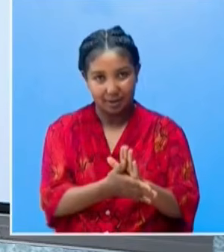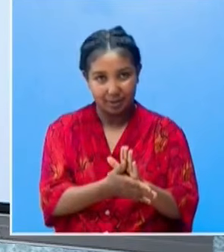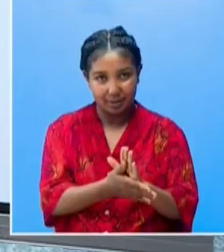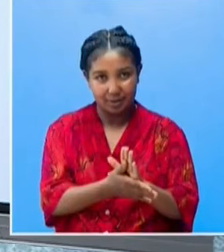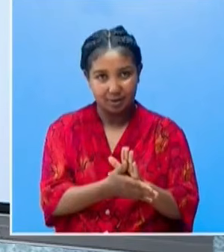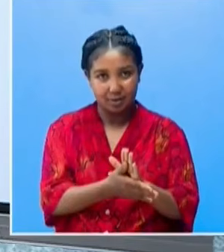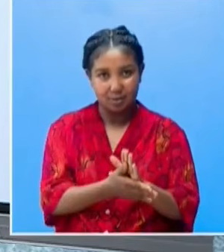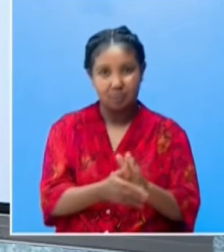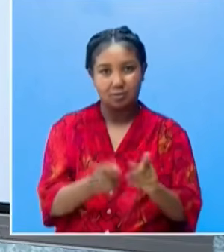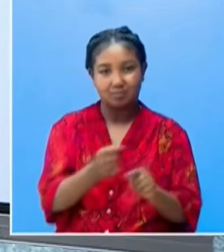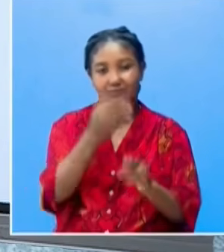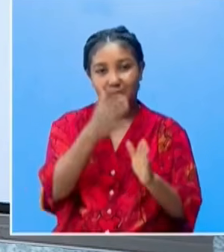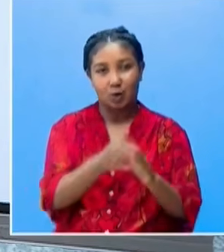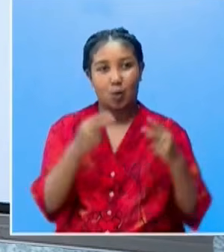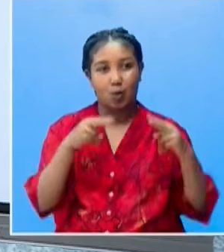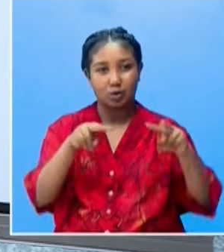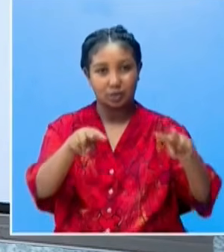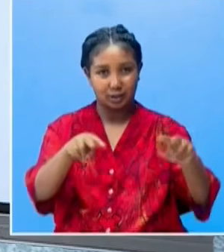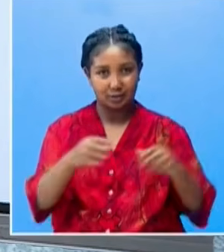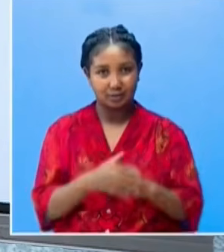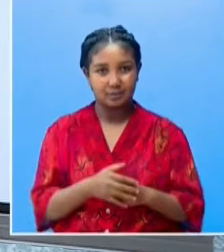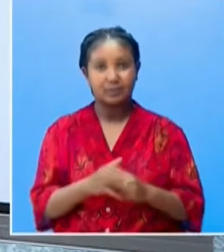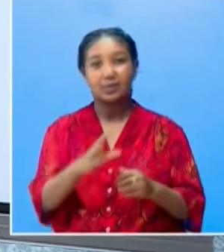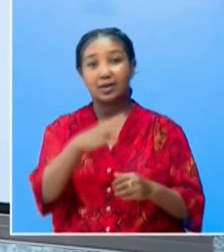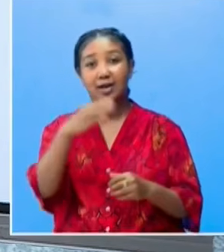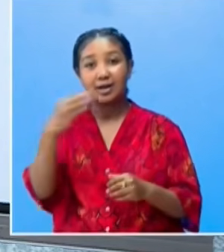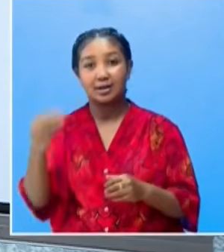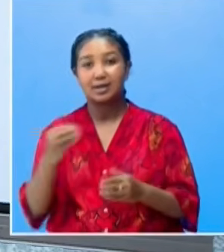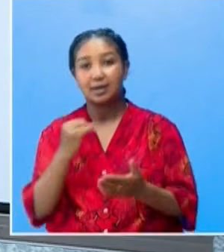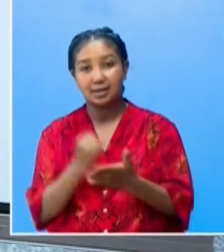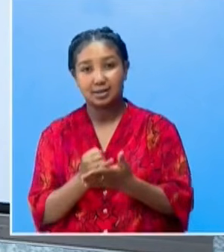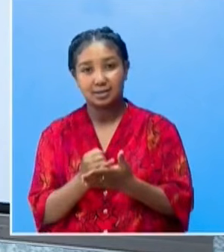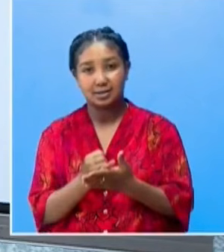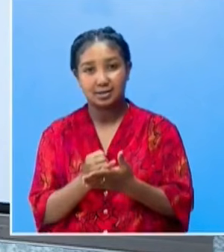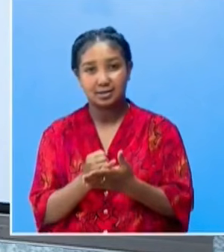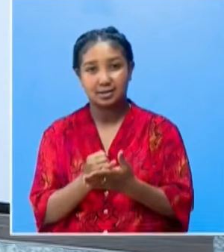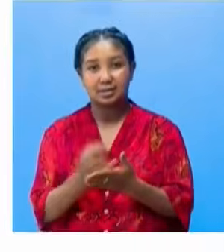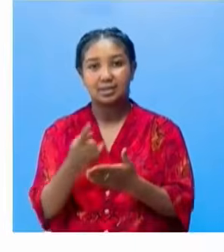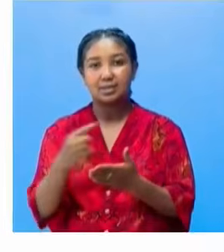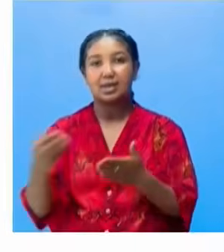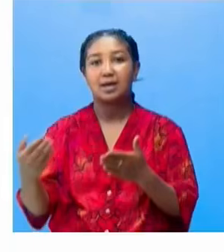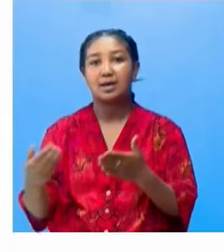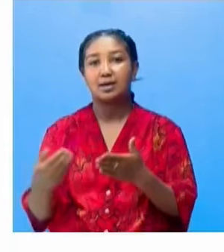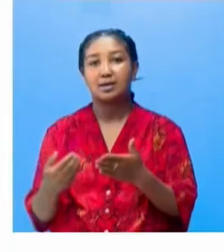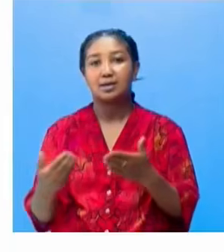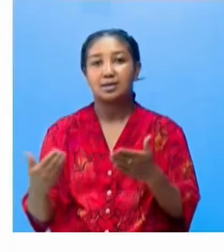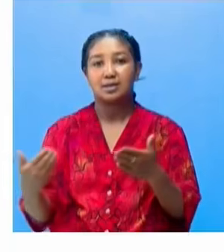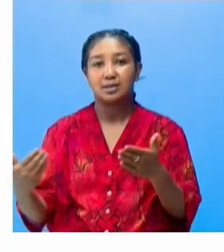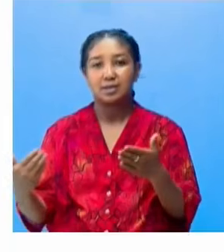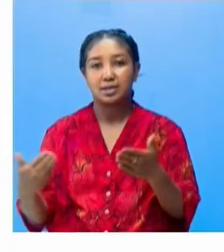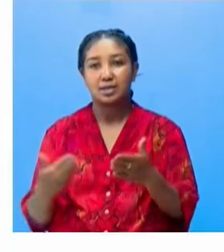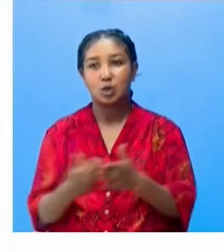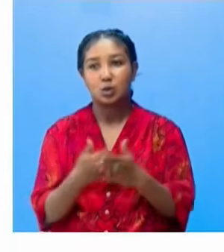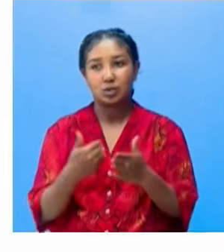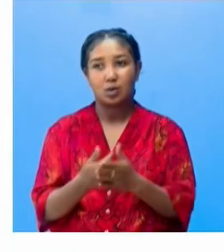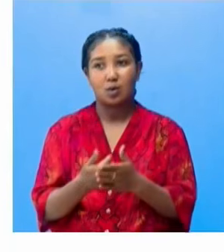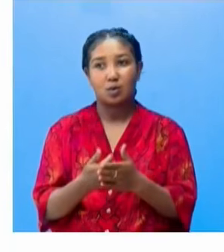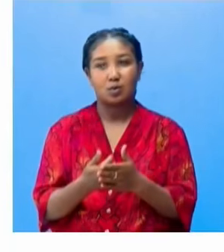or the ones that are watching, okay? And it is what? The news, which is an